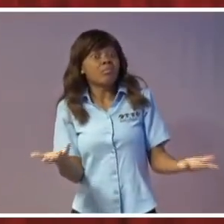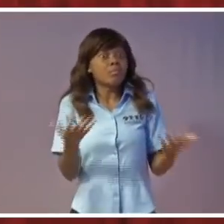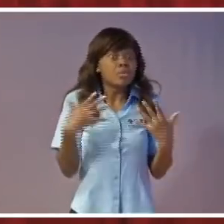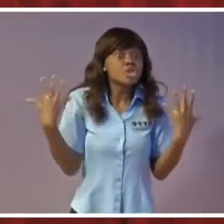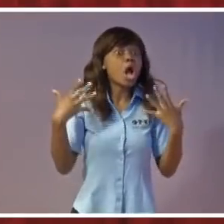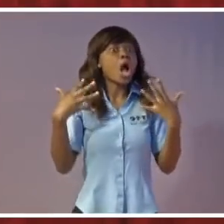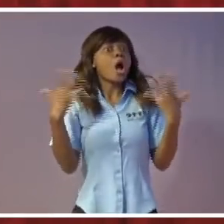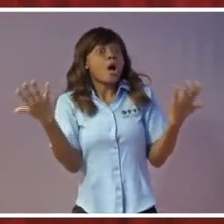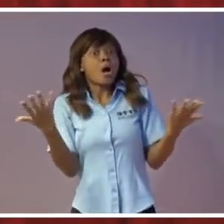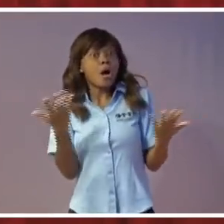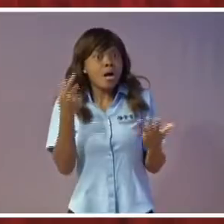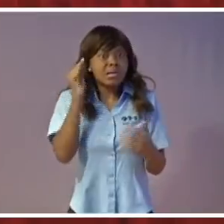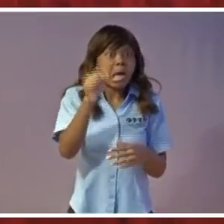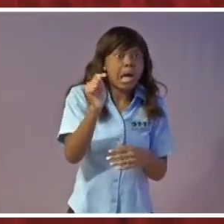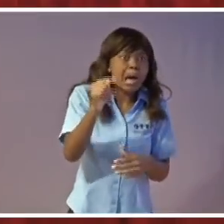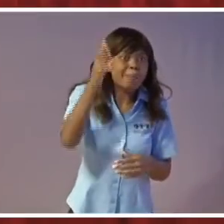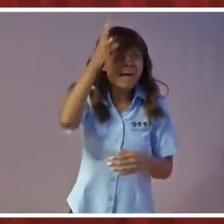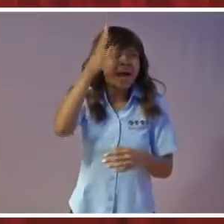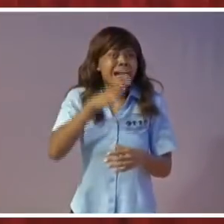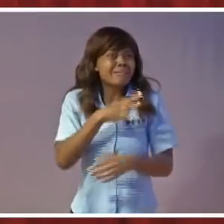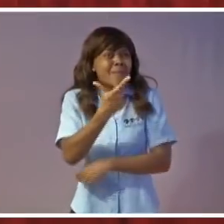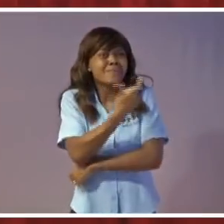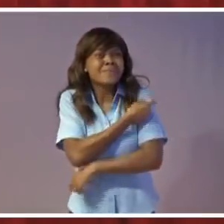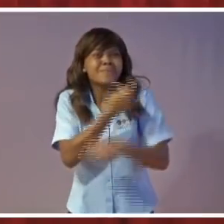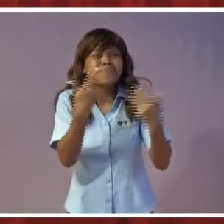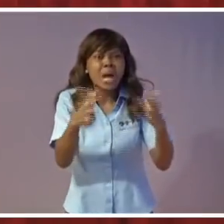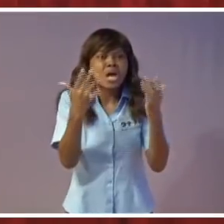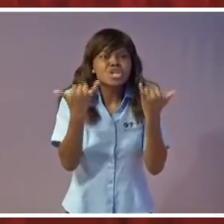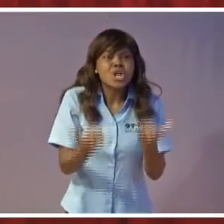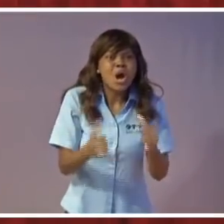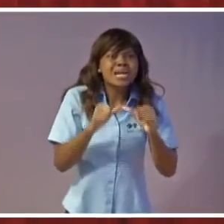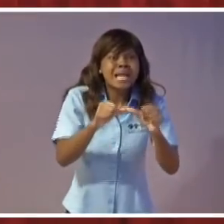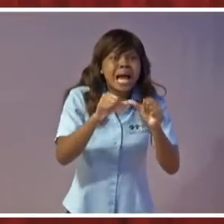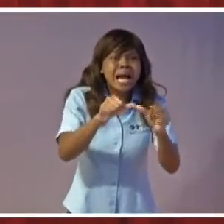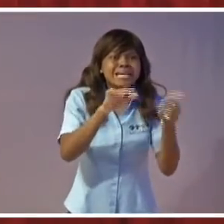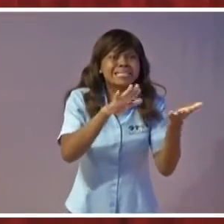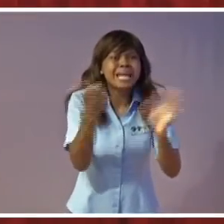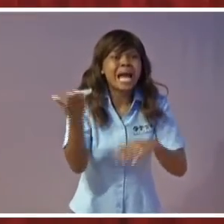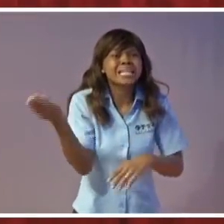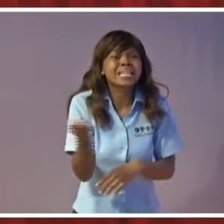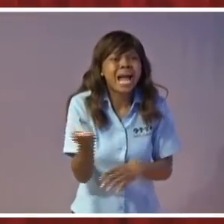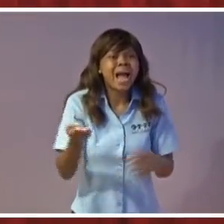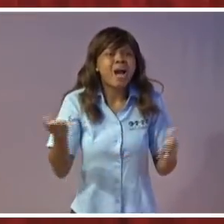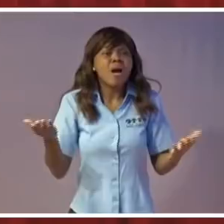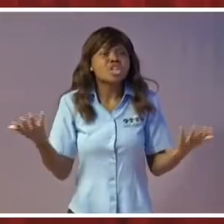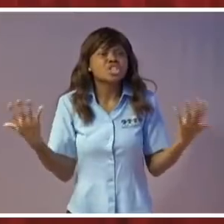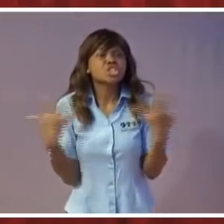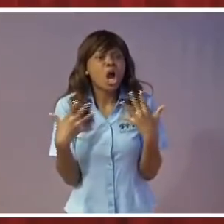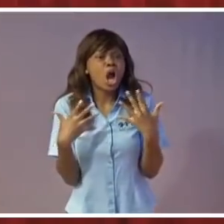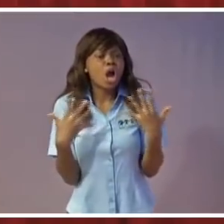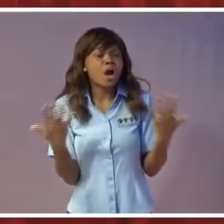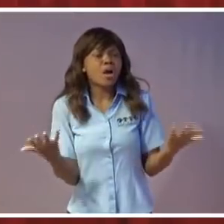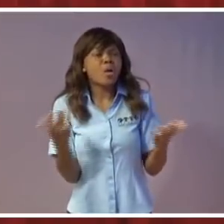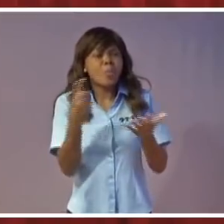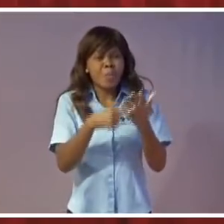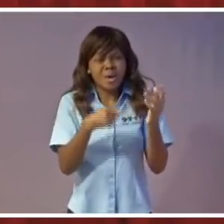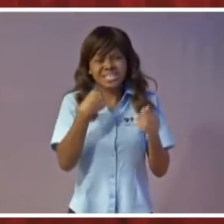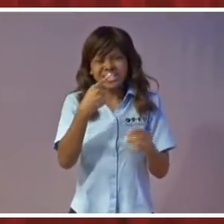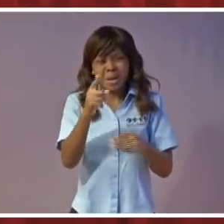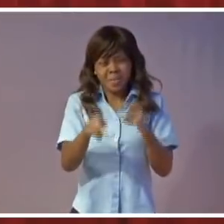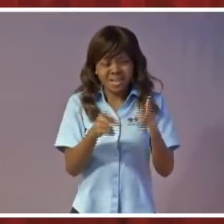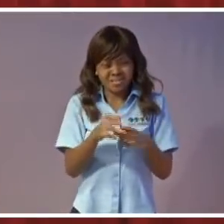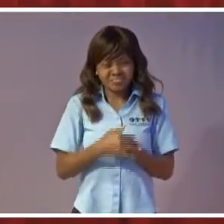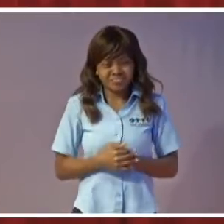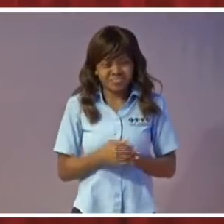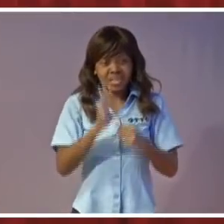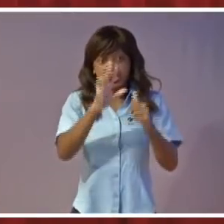raised the point about you're expecting an increase in cases early this year. Can you all quantify what type of